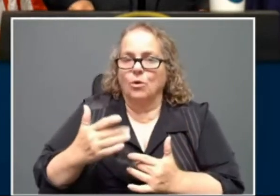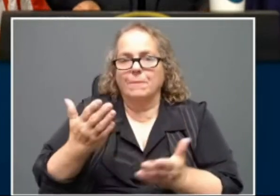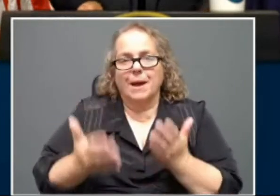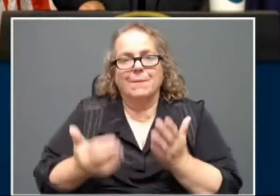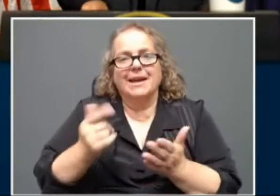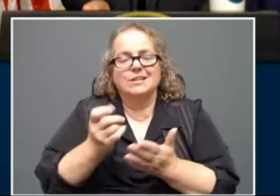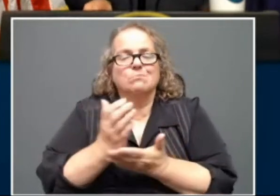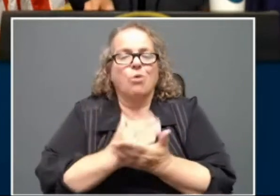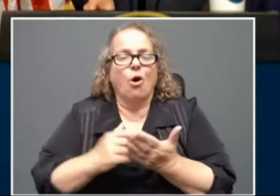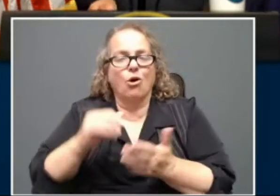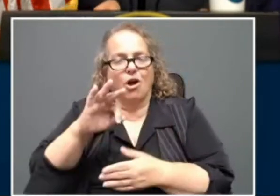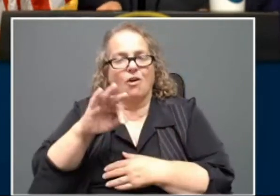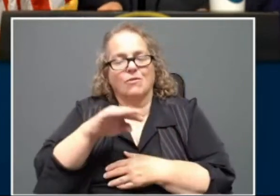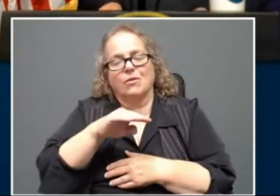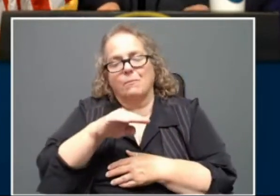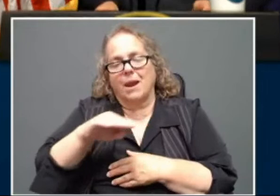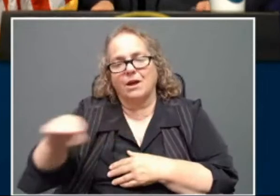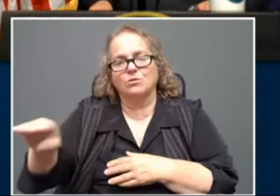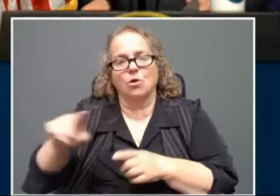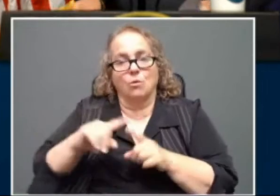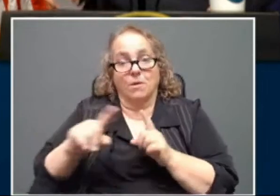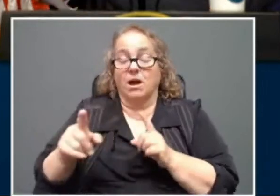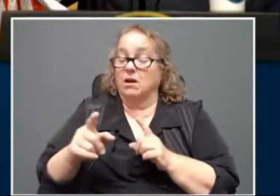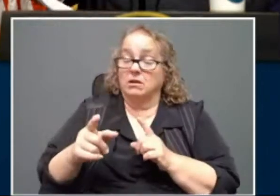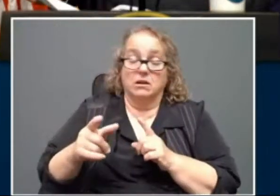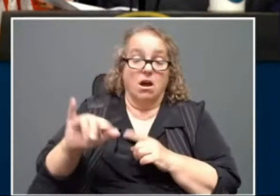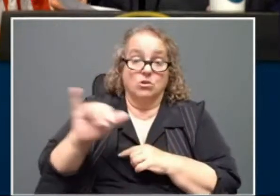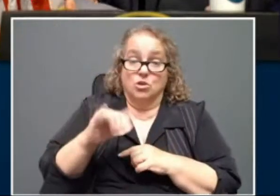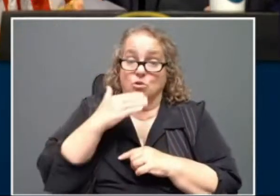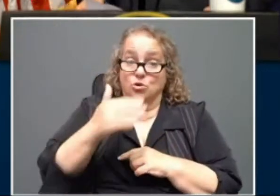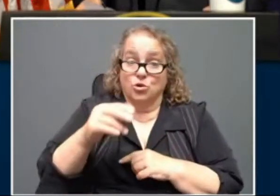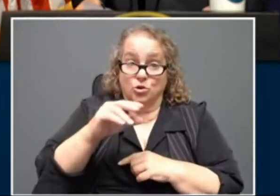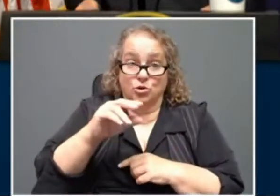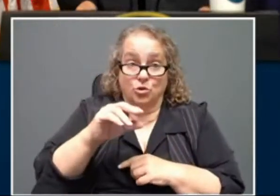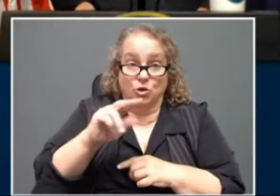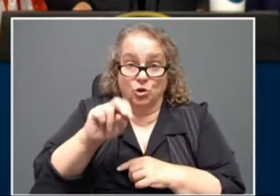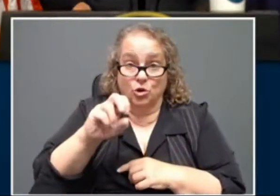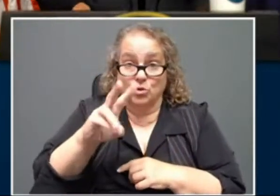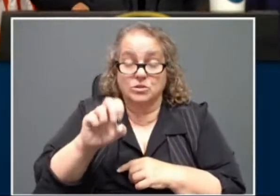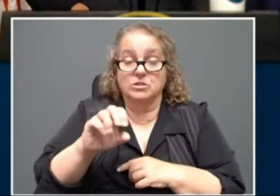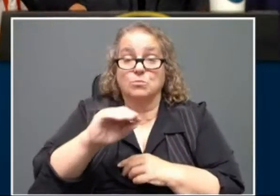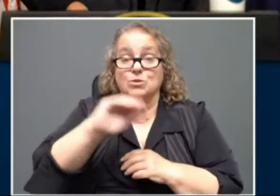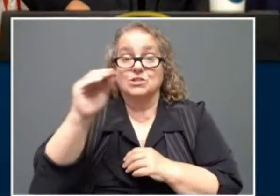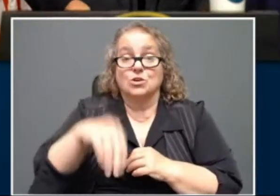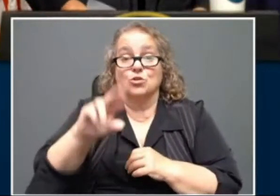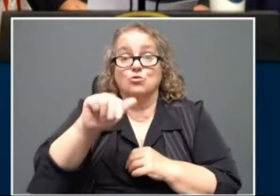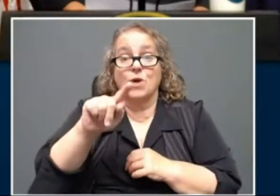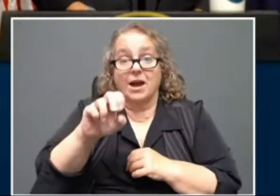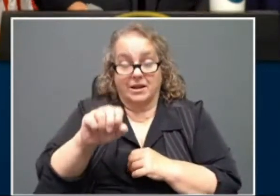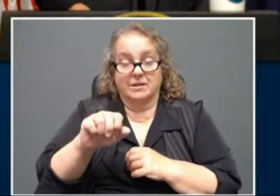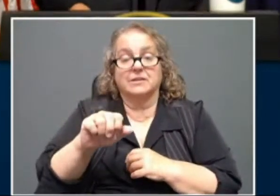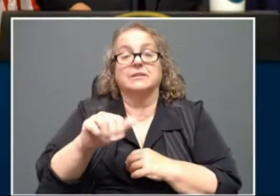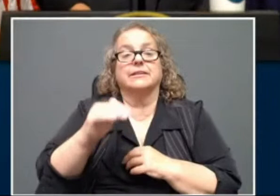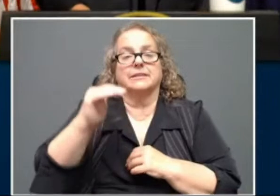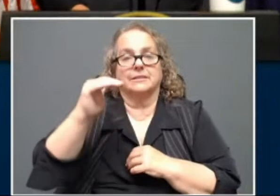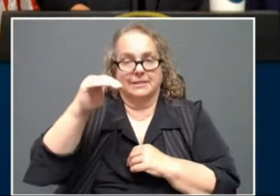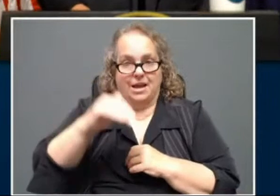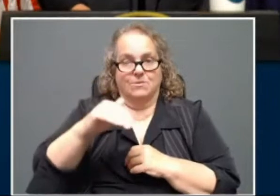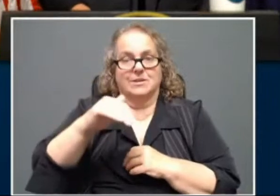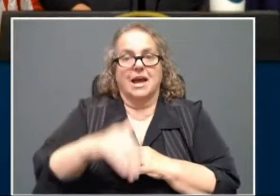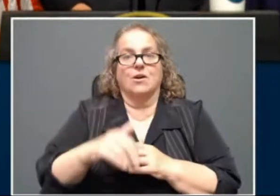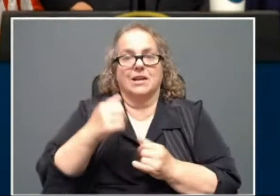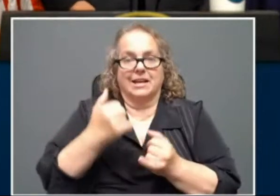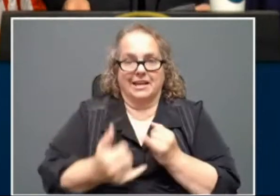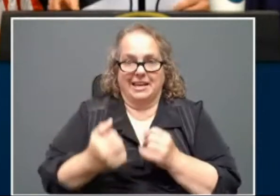plateau. In just as good news, the positivity rate has gone down each of the last 3 weeks and right now